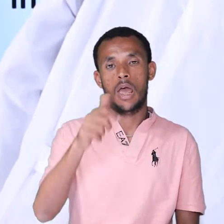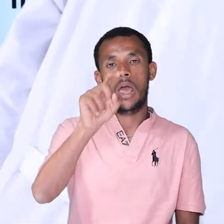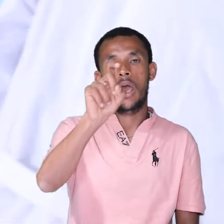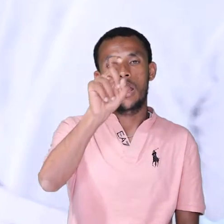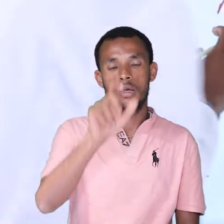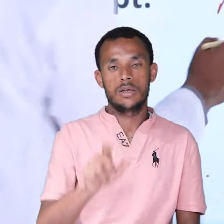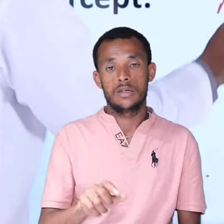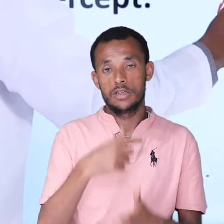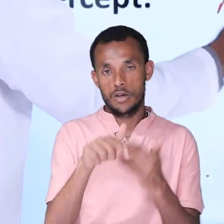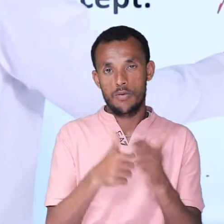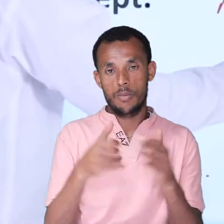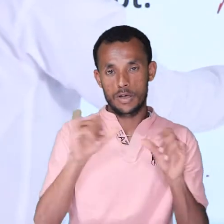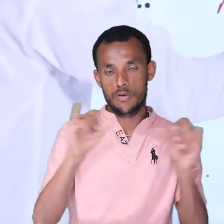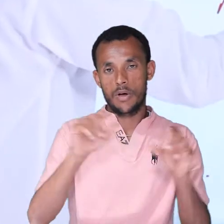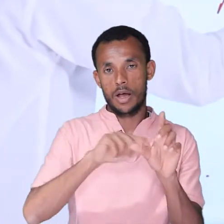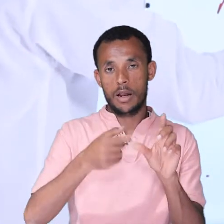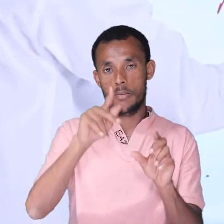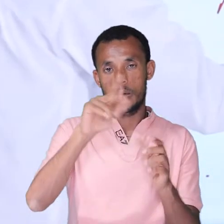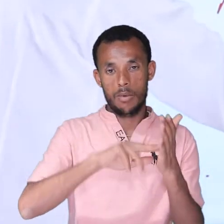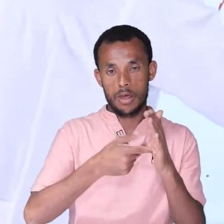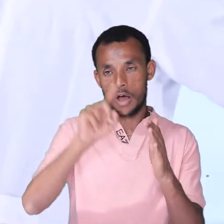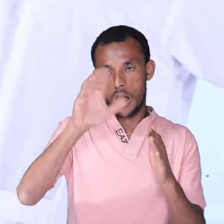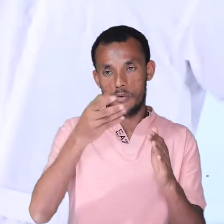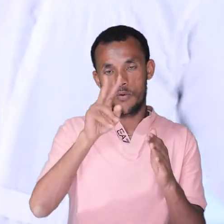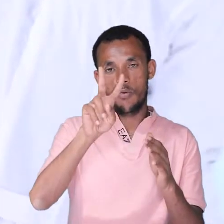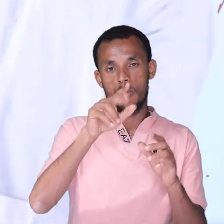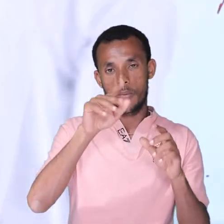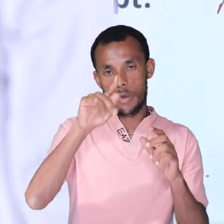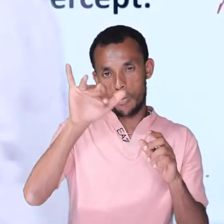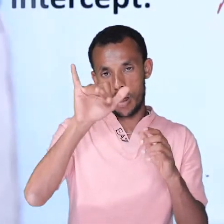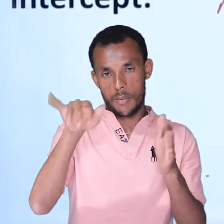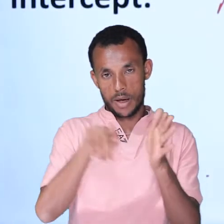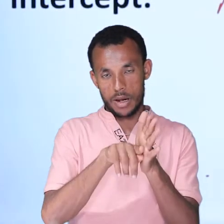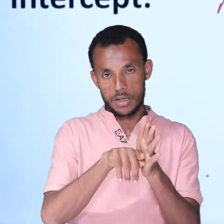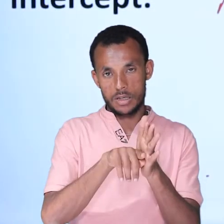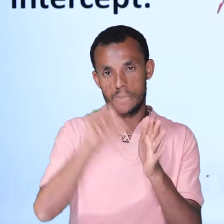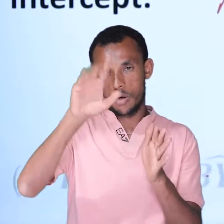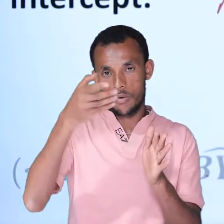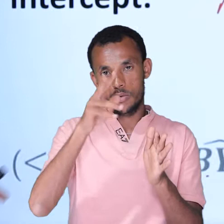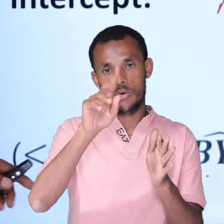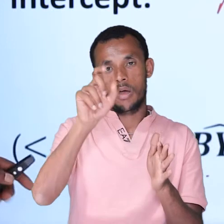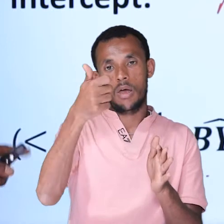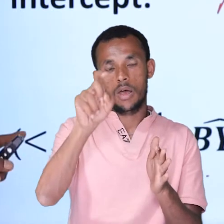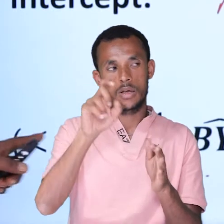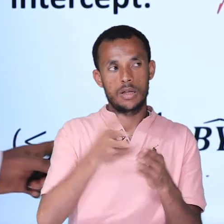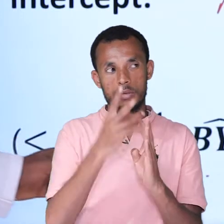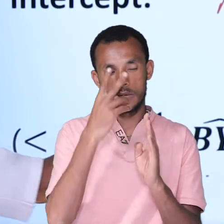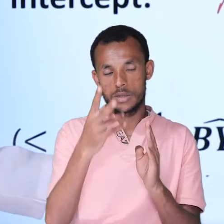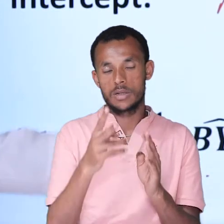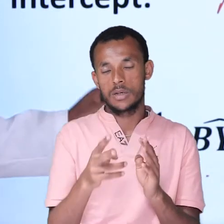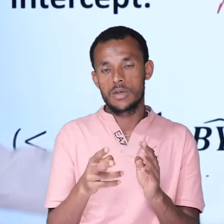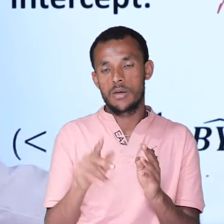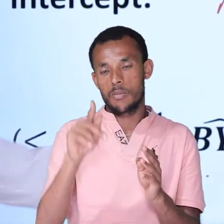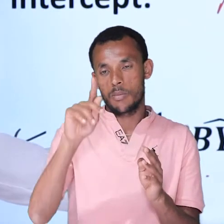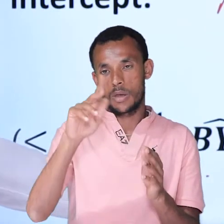AX. Therefore, measure of angle P mean half of measures of PY minus half of measures of AX. Let me see here, measure of angle